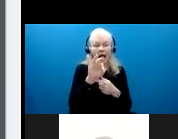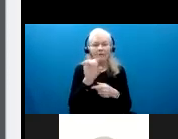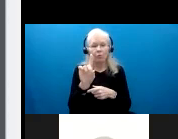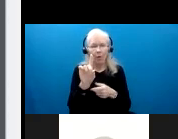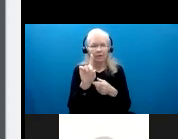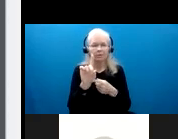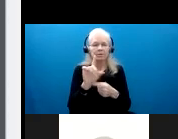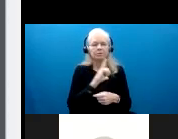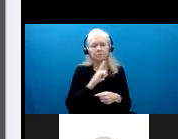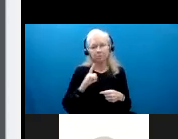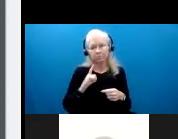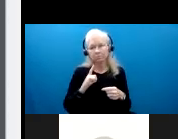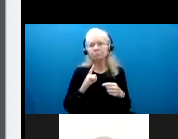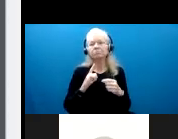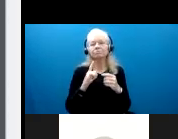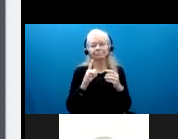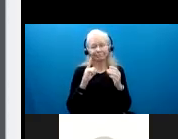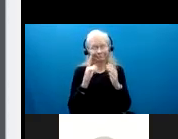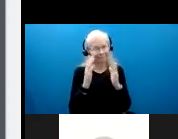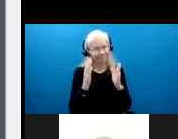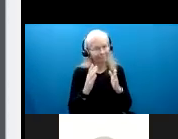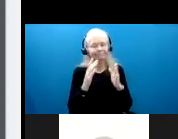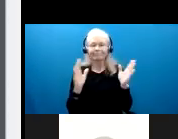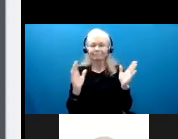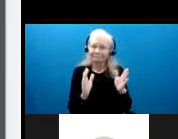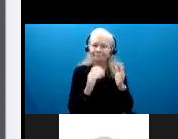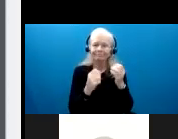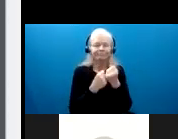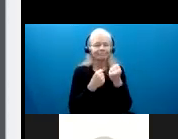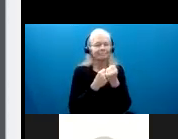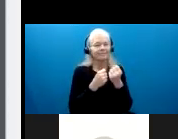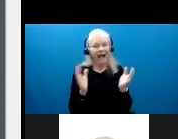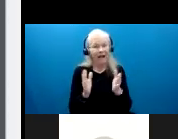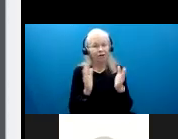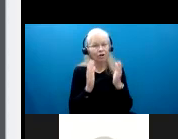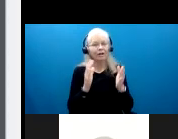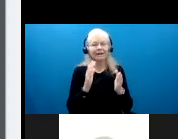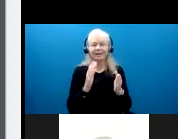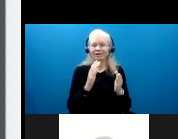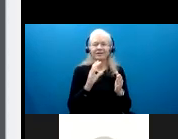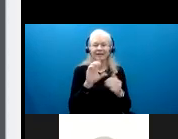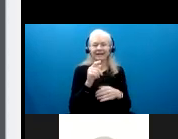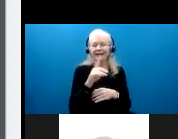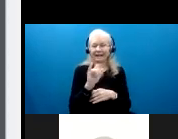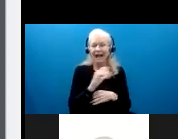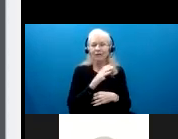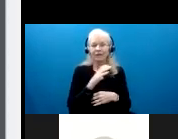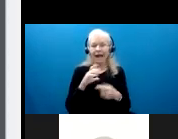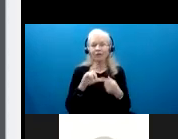So encouraging like county council to lobby change in legislation at the state